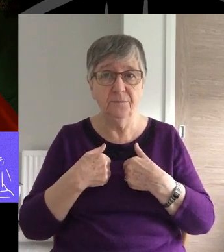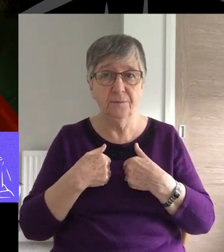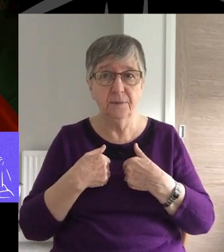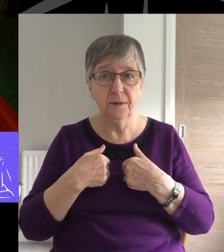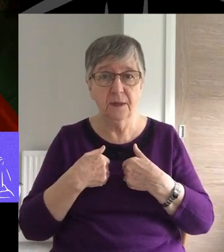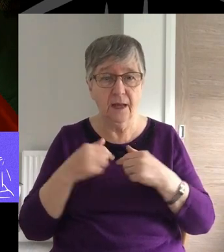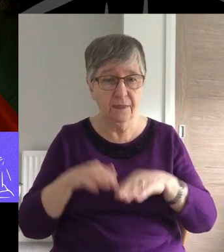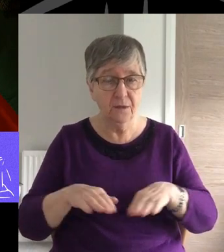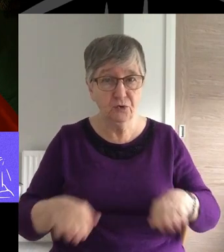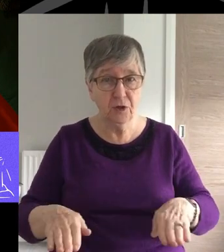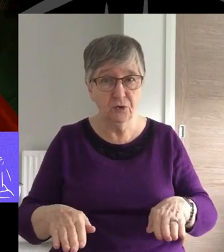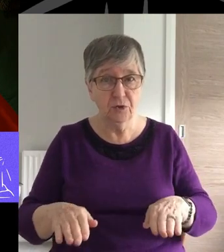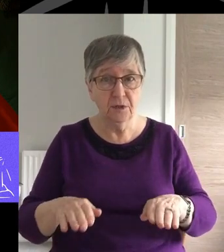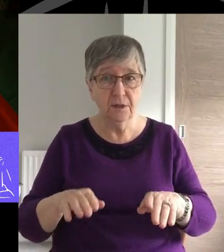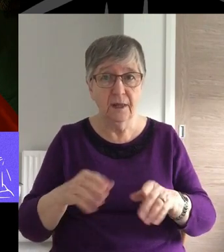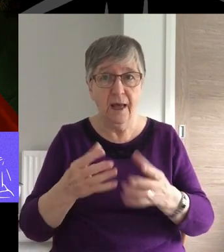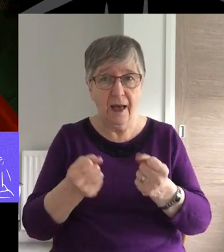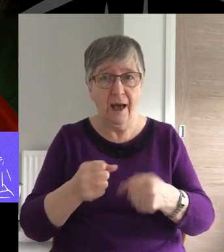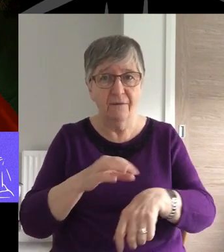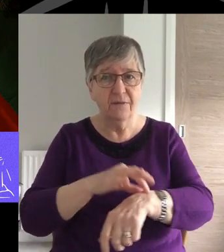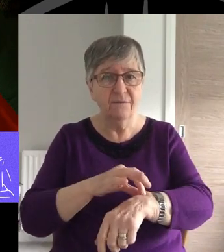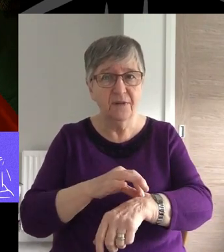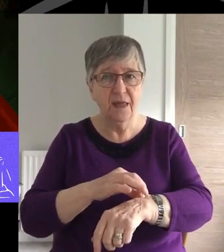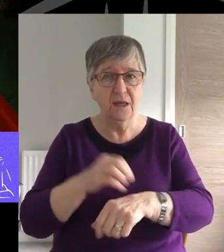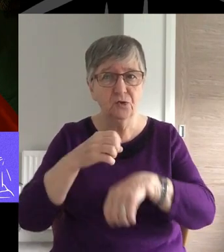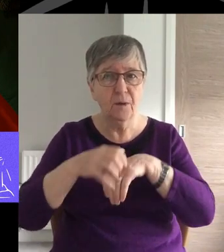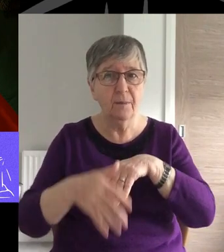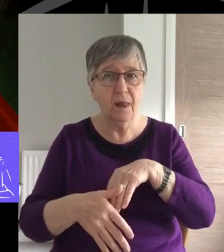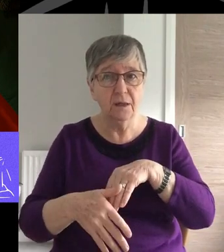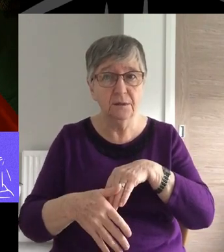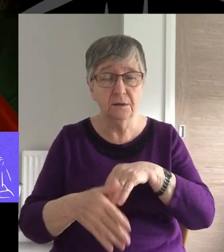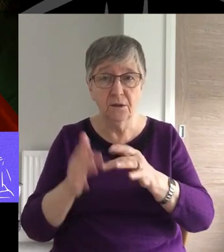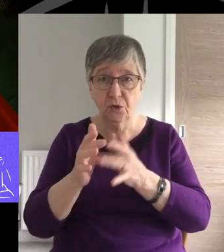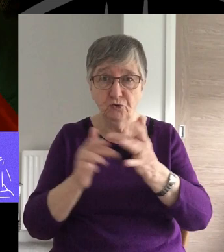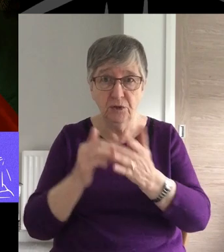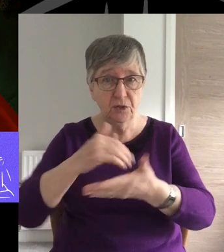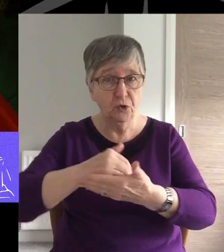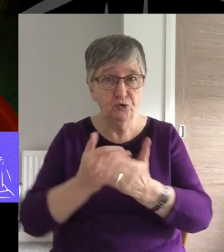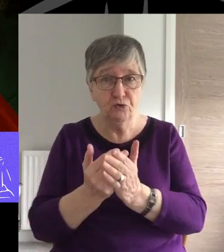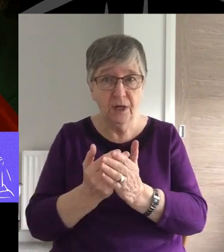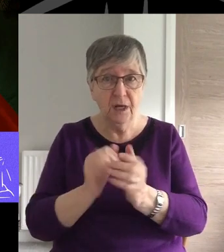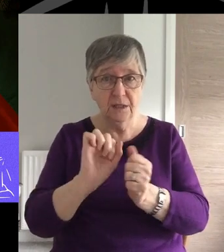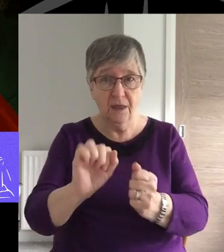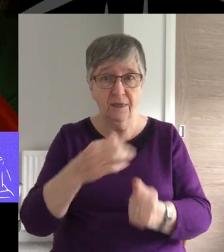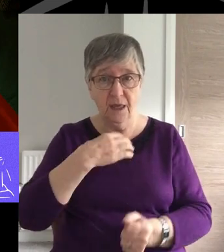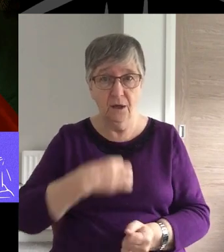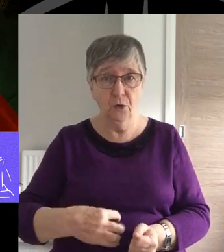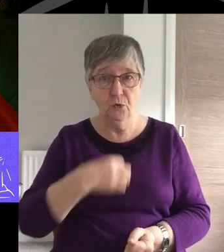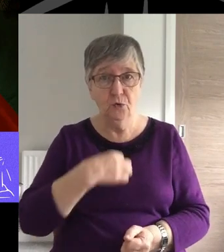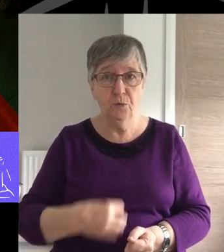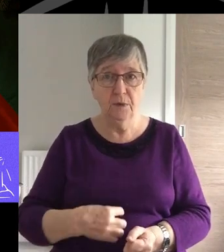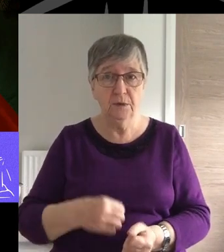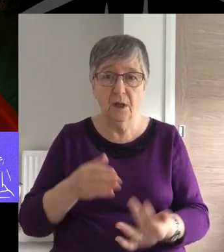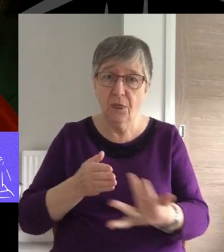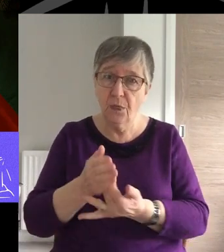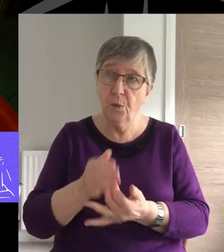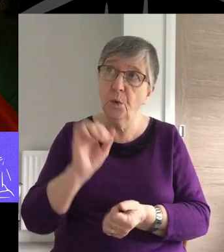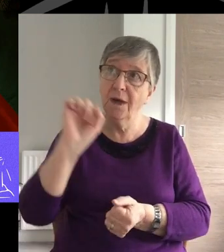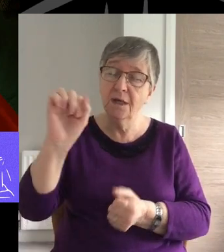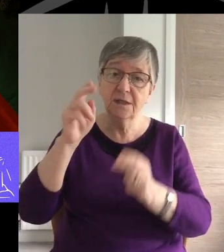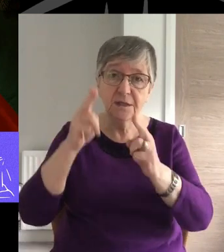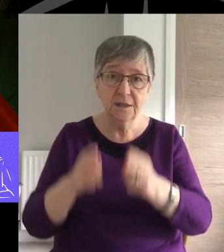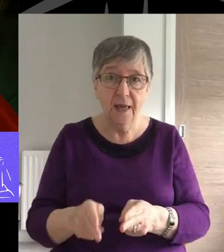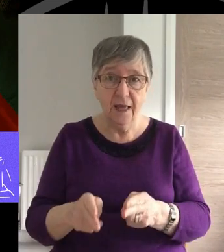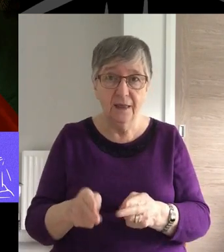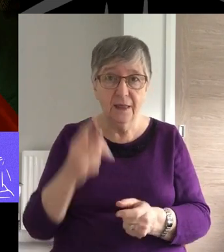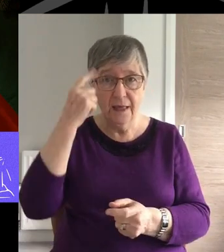And since the children have flesh and blood, he too shared in their humanity, so that by his death he might break